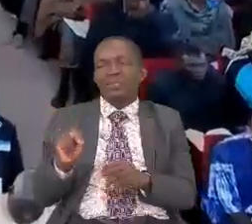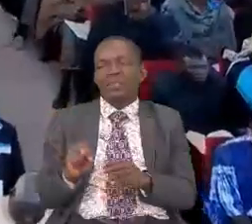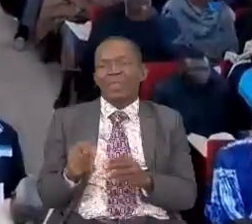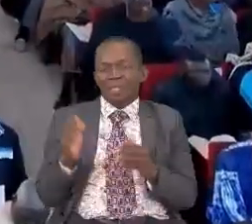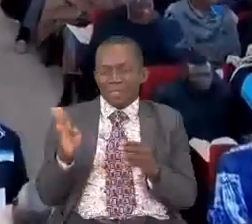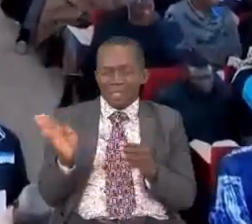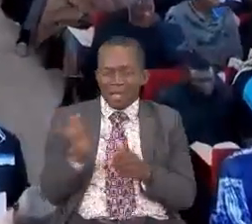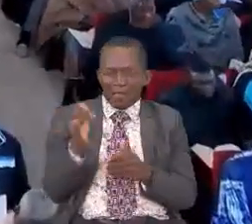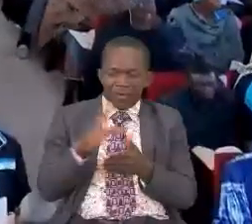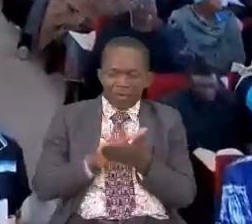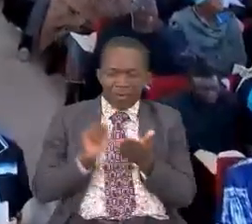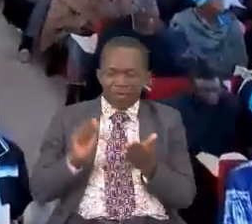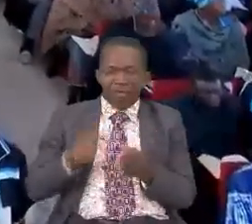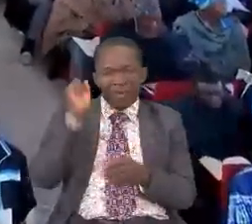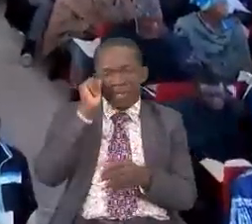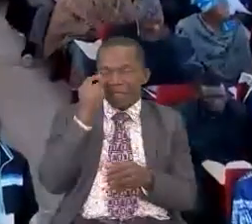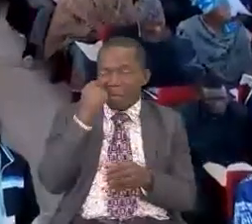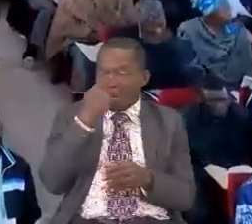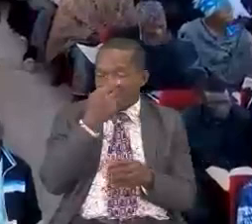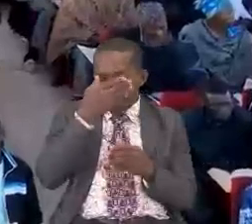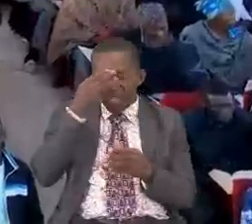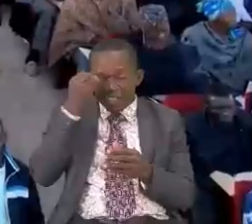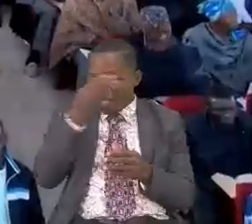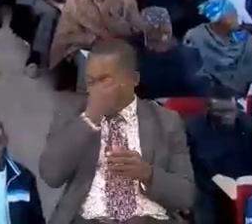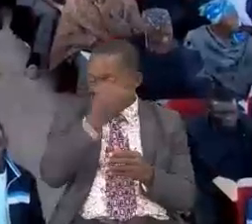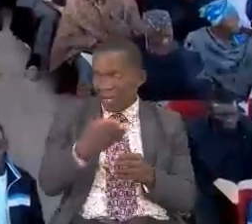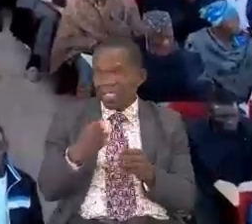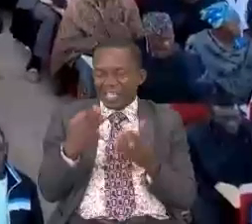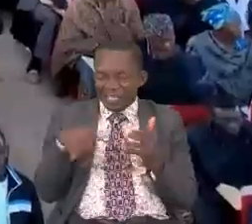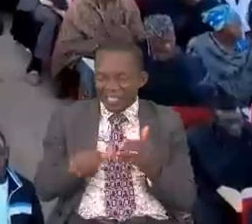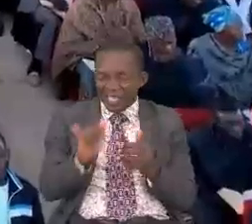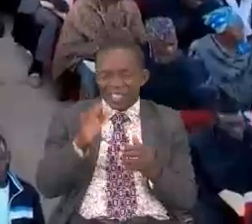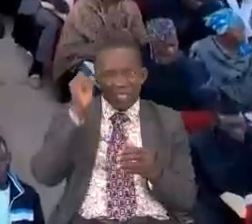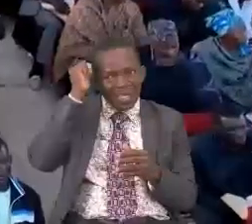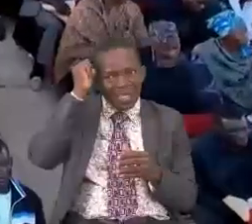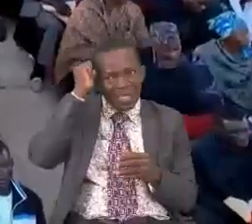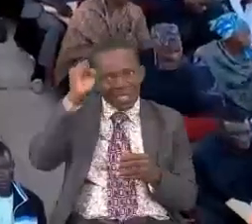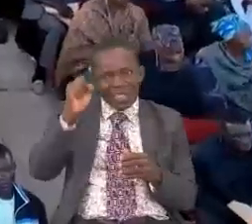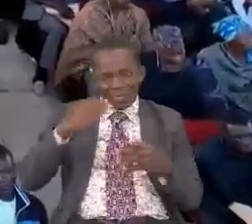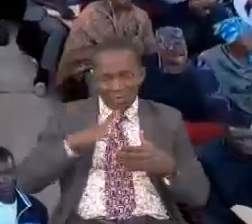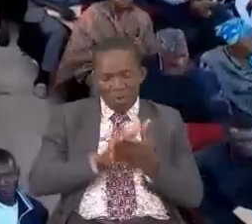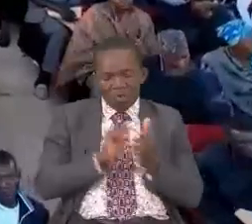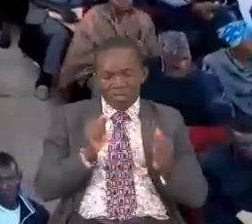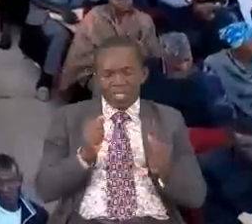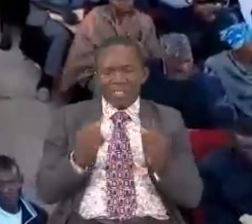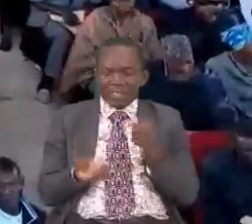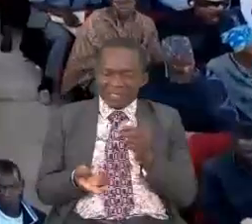watch his ear began to grow it's confidence began to grow and his trust began to grow and